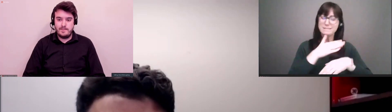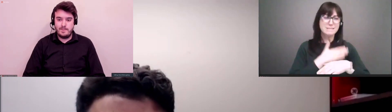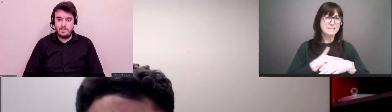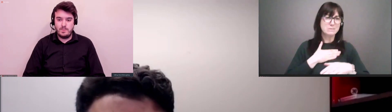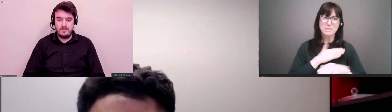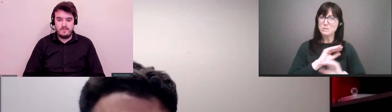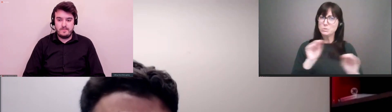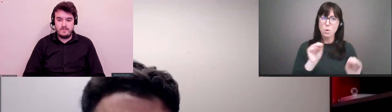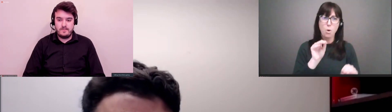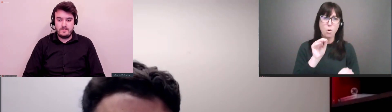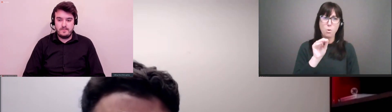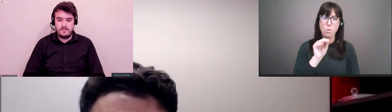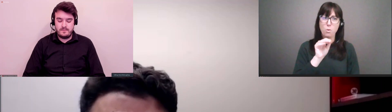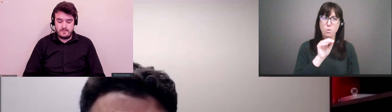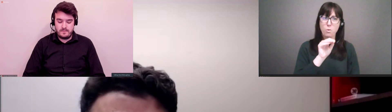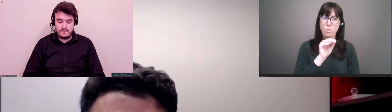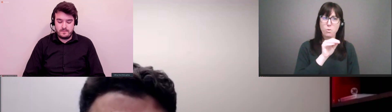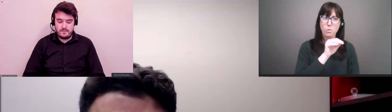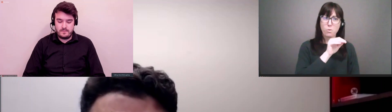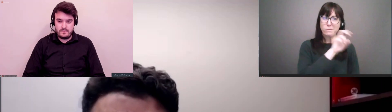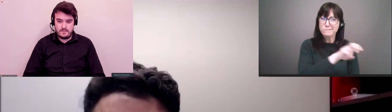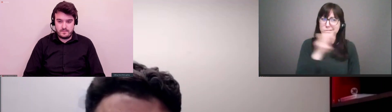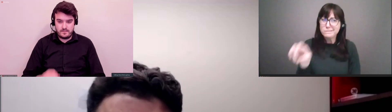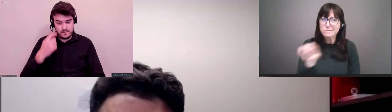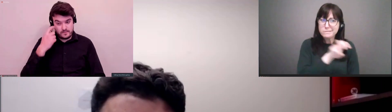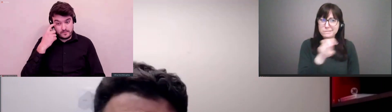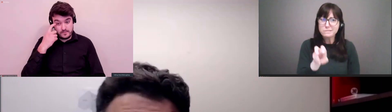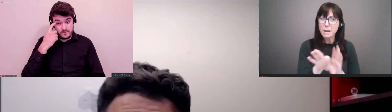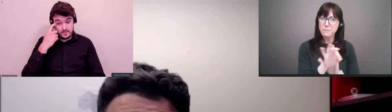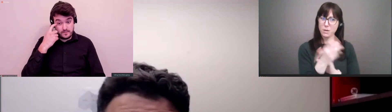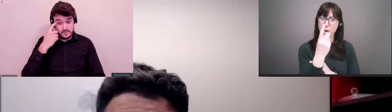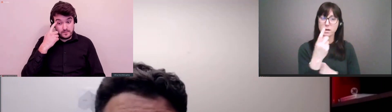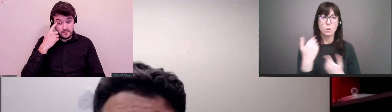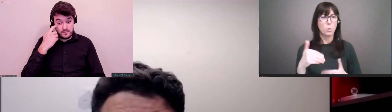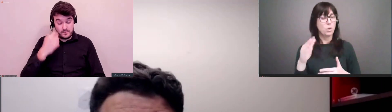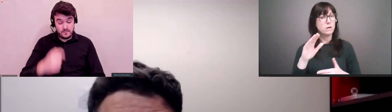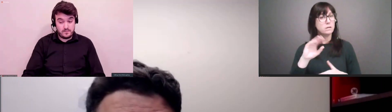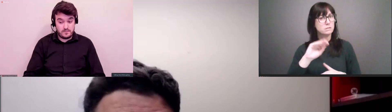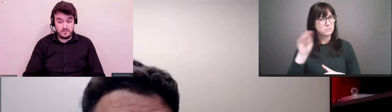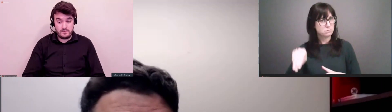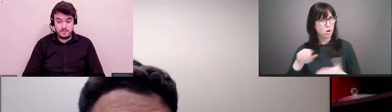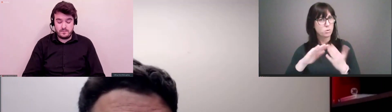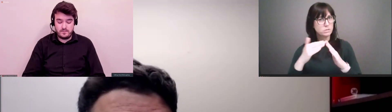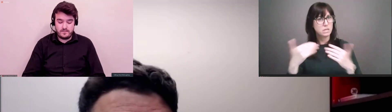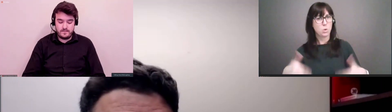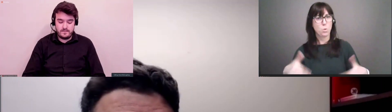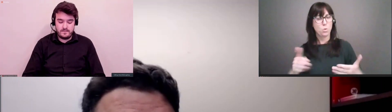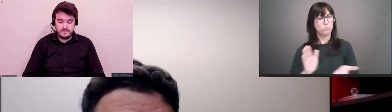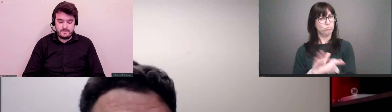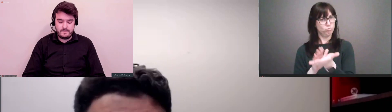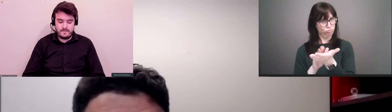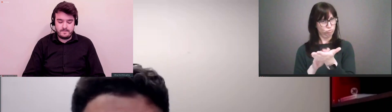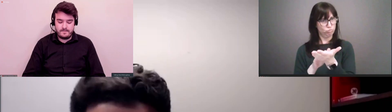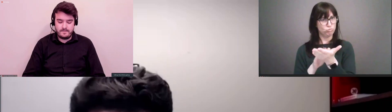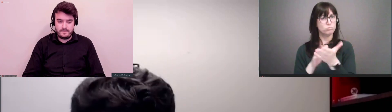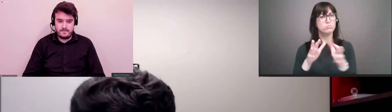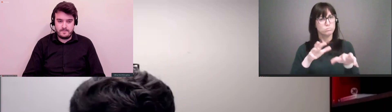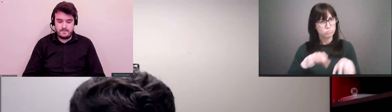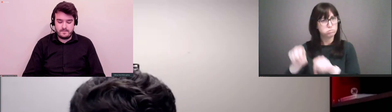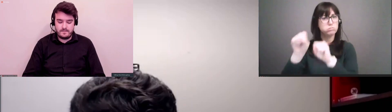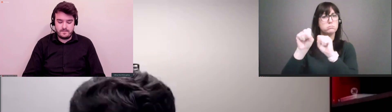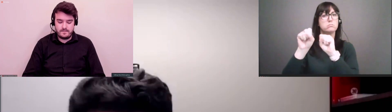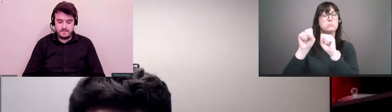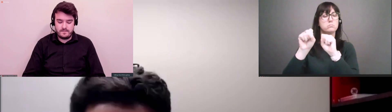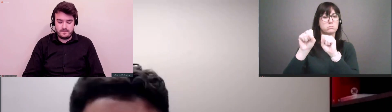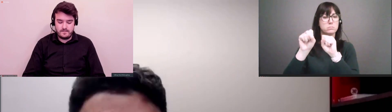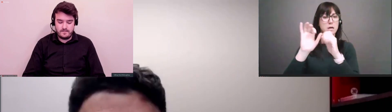reduce this. I would applaud the leadership of City of Ottawa for taking the step to